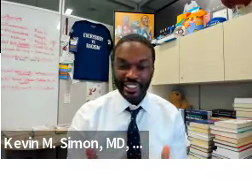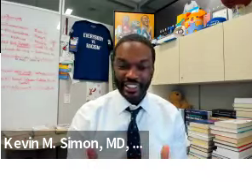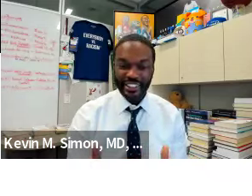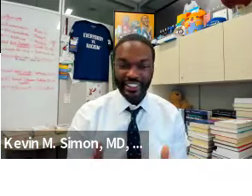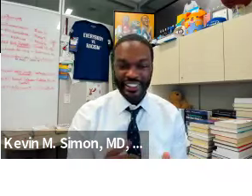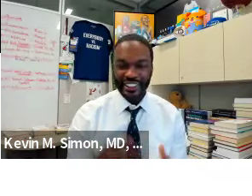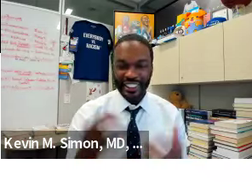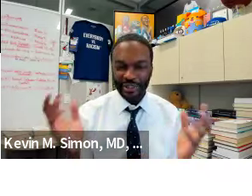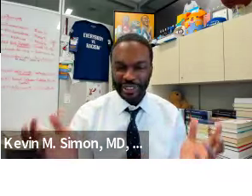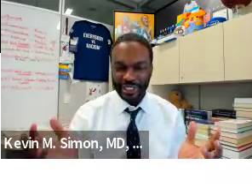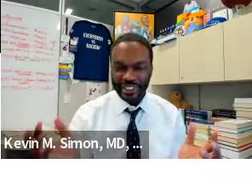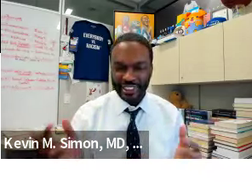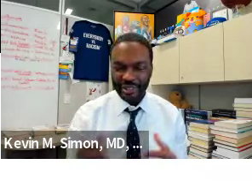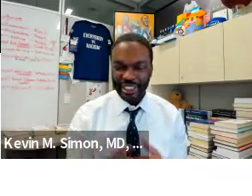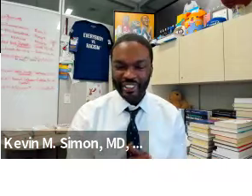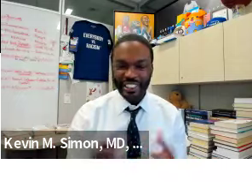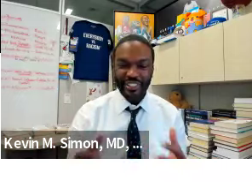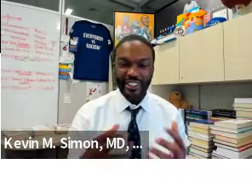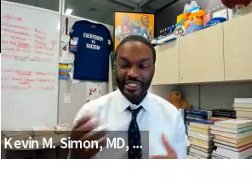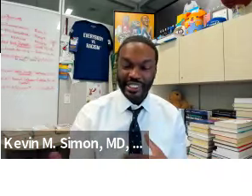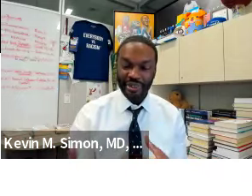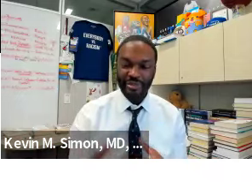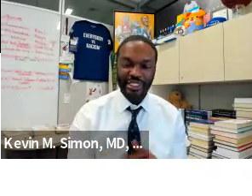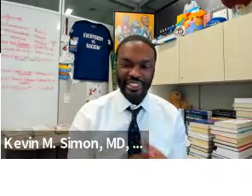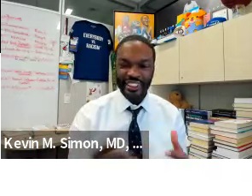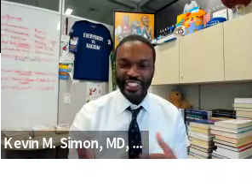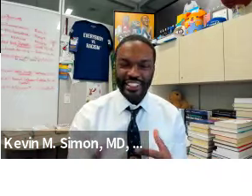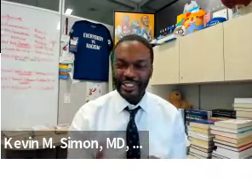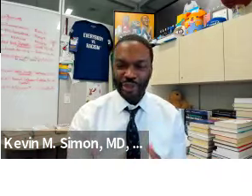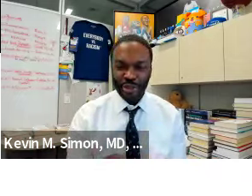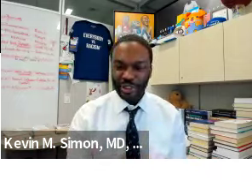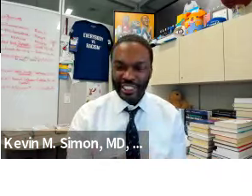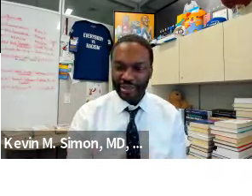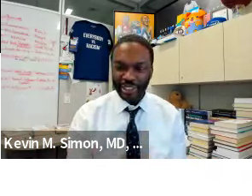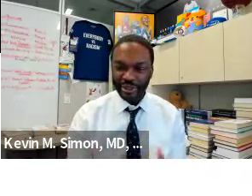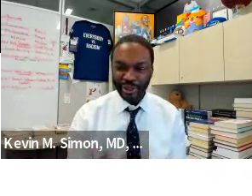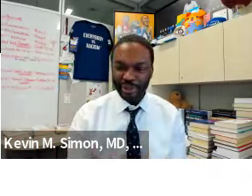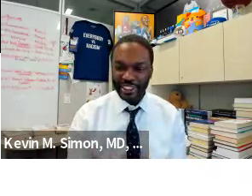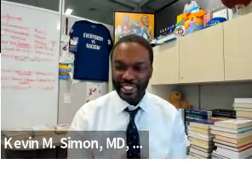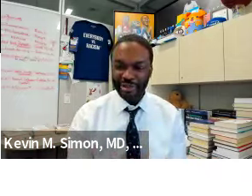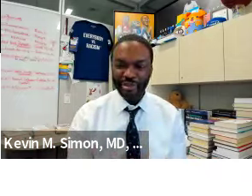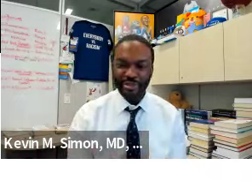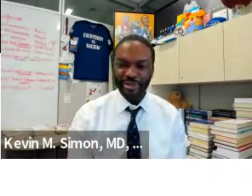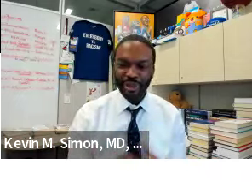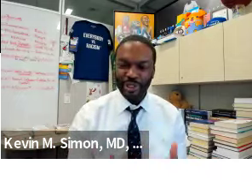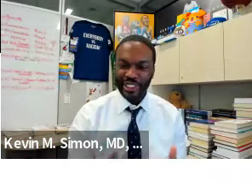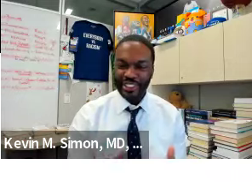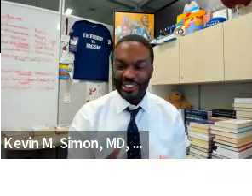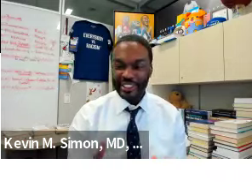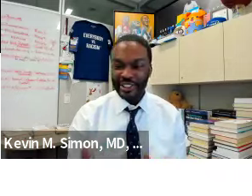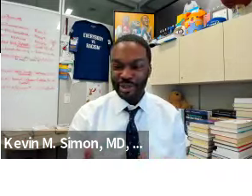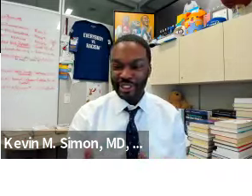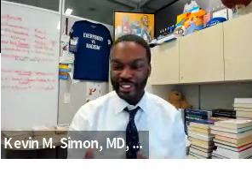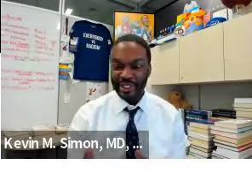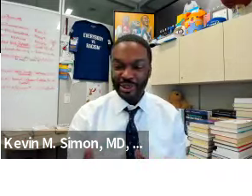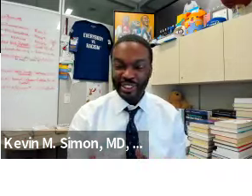playing the video game. It's 9 o'clock. I'm going to make the child named Kevin. Kevin, go to sleep. just one more game, mom, one more game. One more game